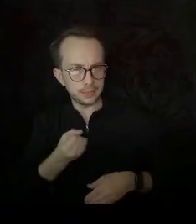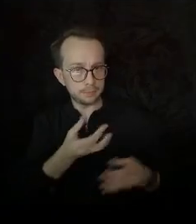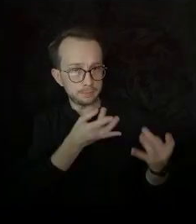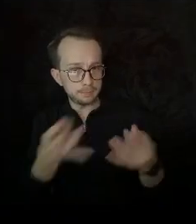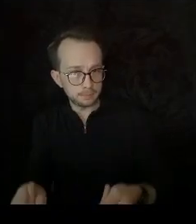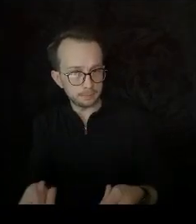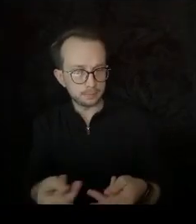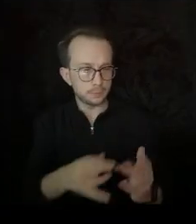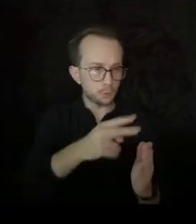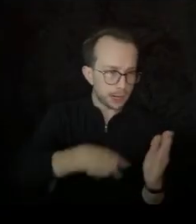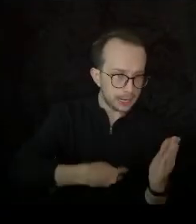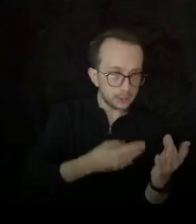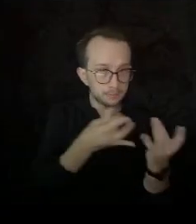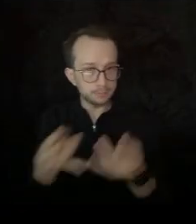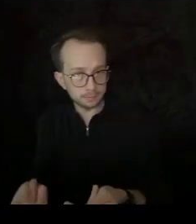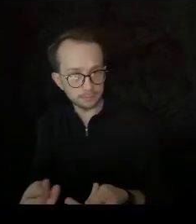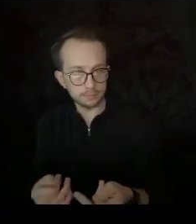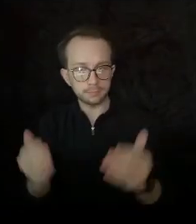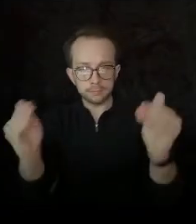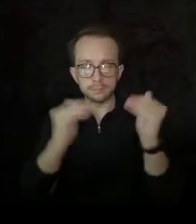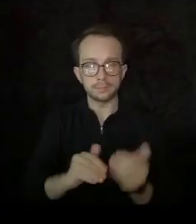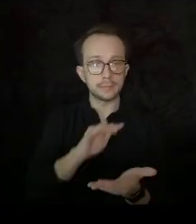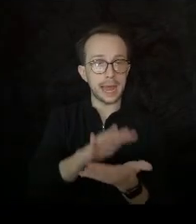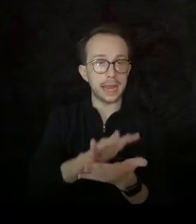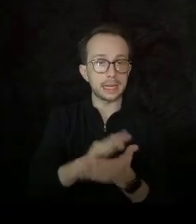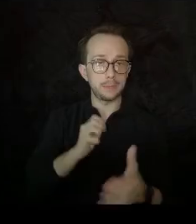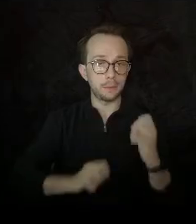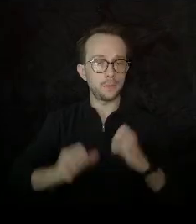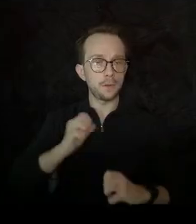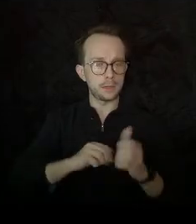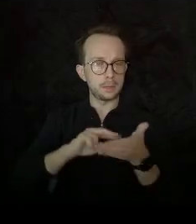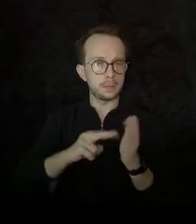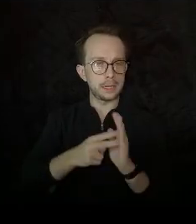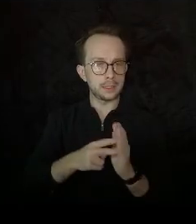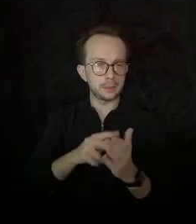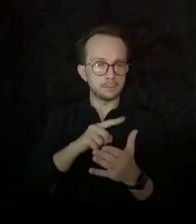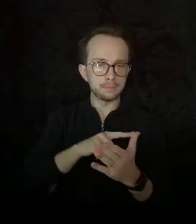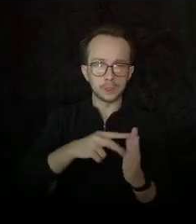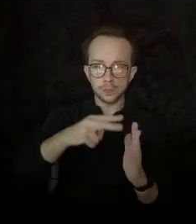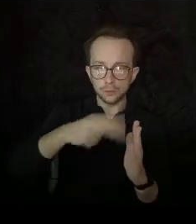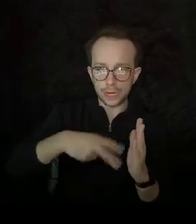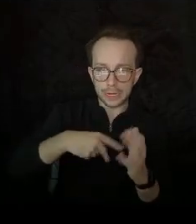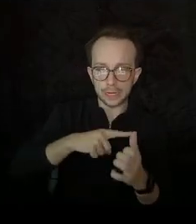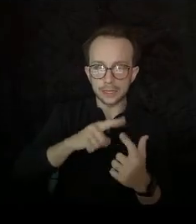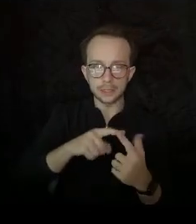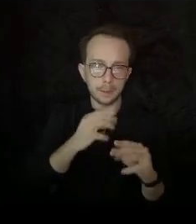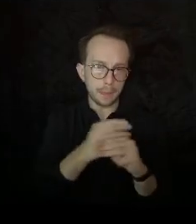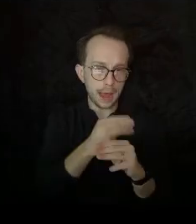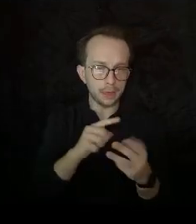Academic performance. How your child is doing in subjects like reading, math, and writing.